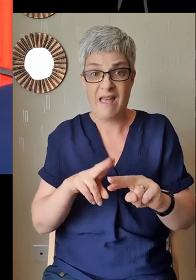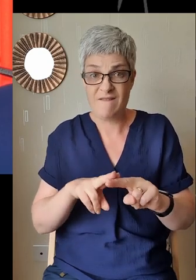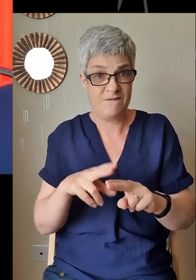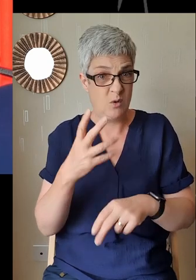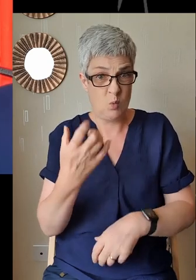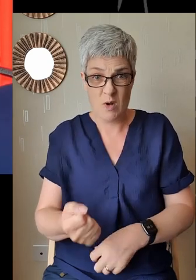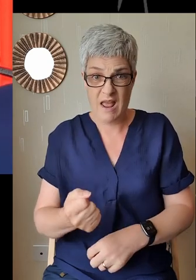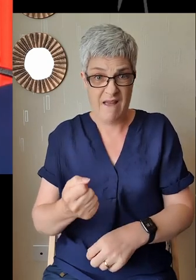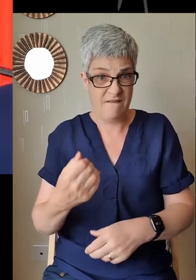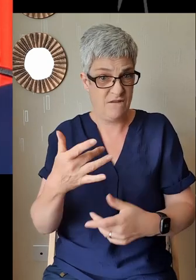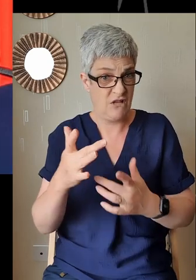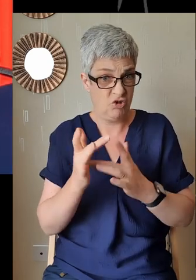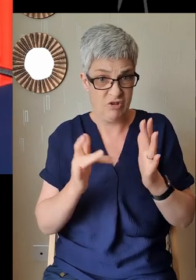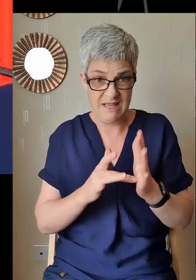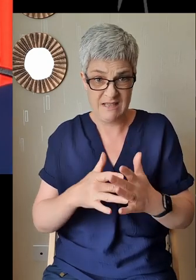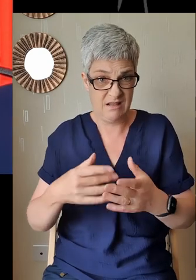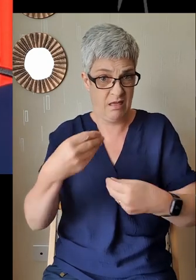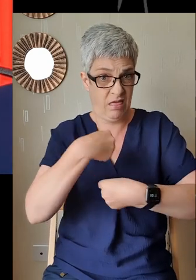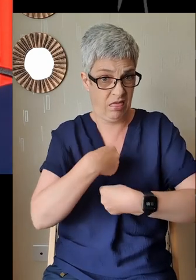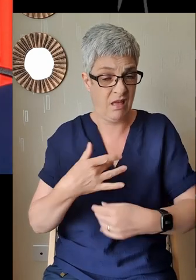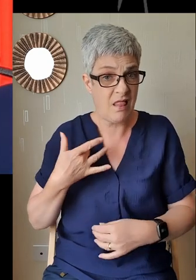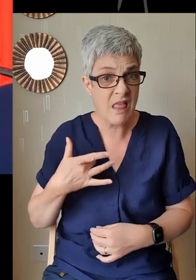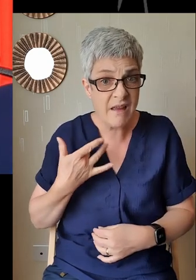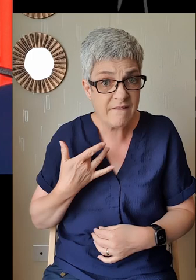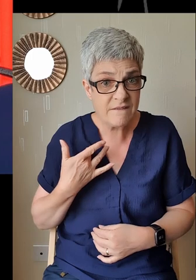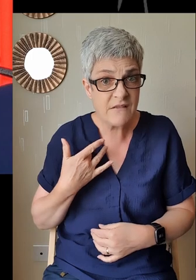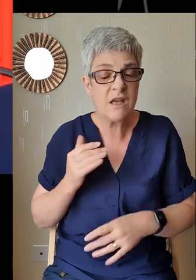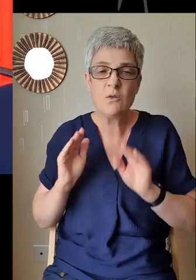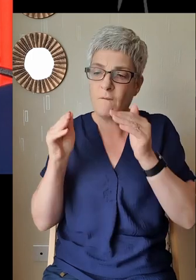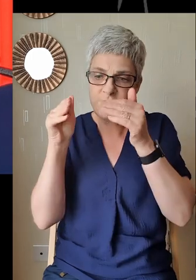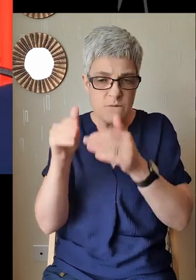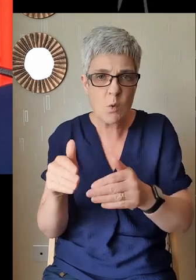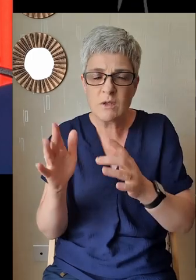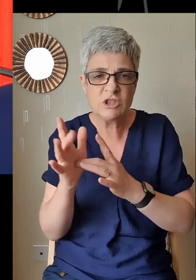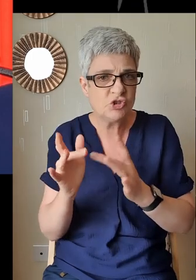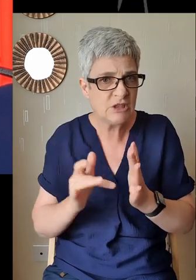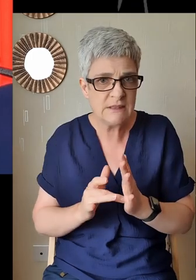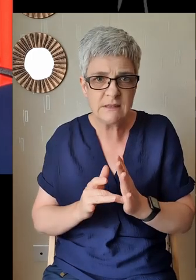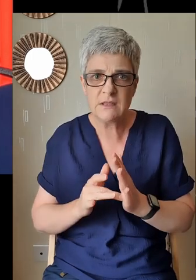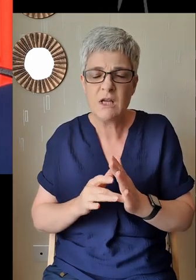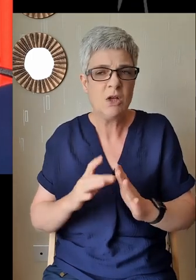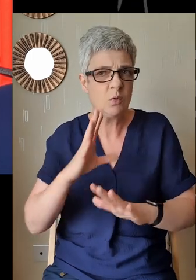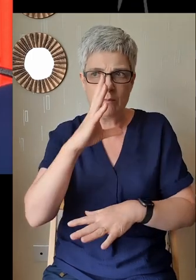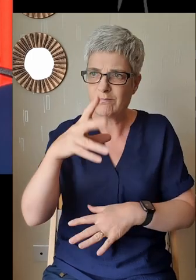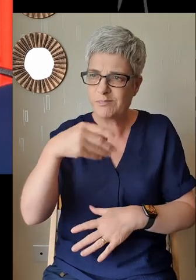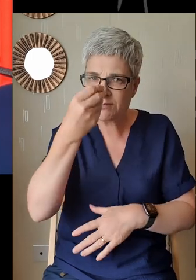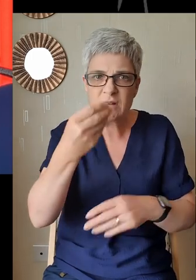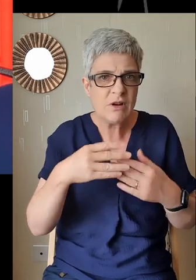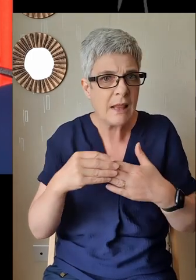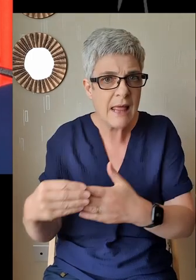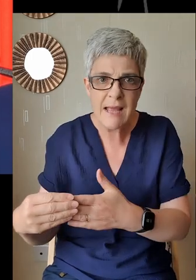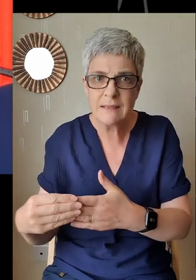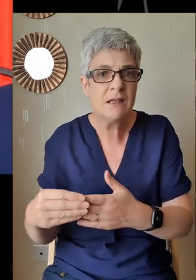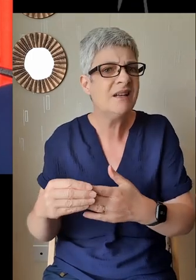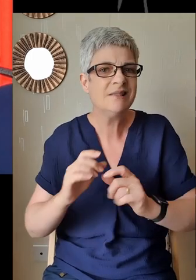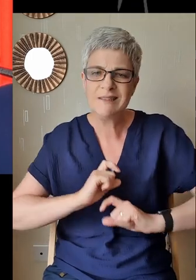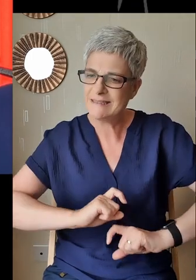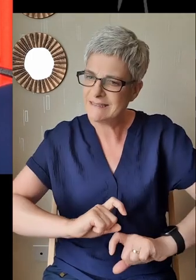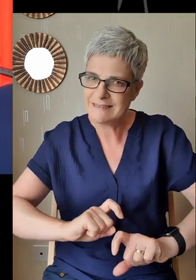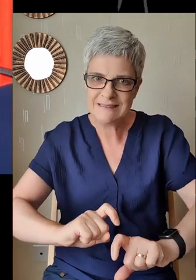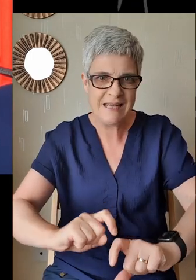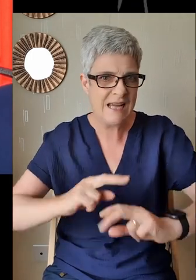of Jesus, so a life that is not Spirit-led, doesn't stay as it was before, doesn't stay